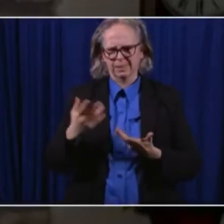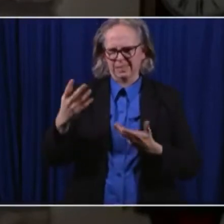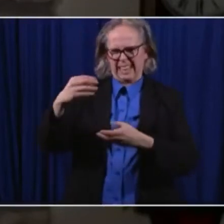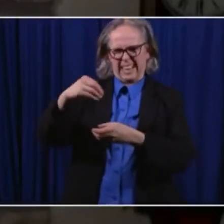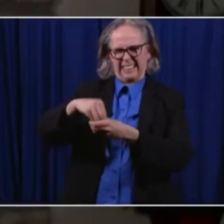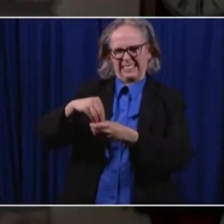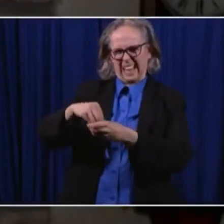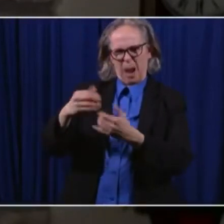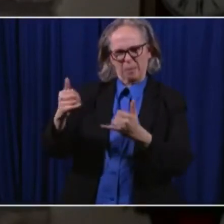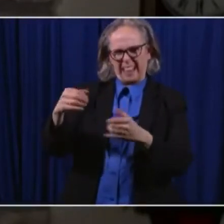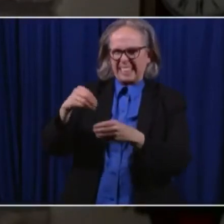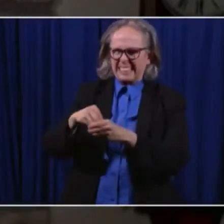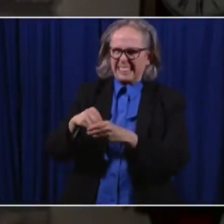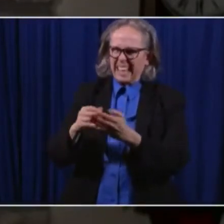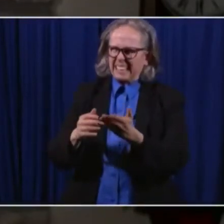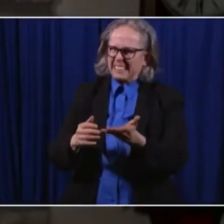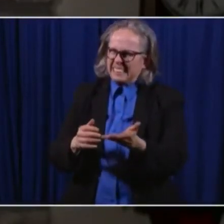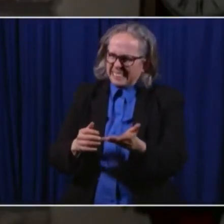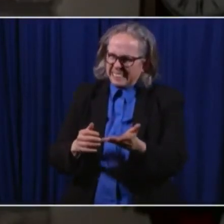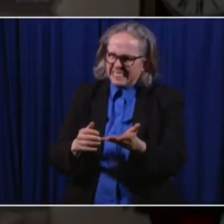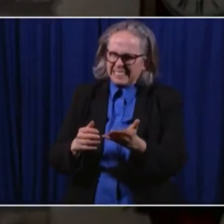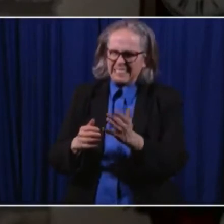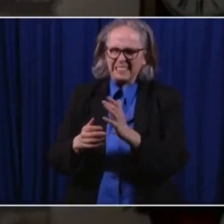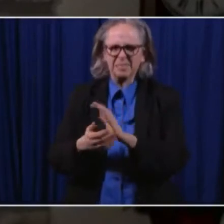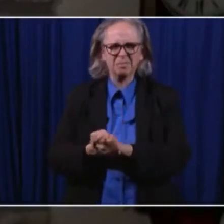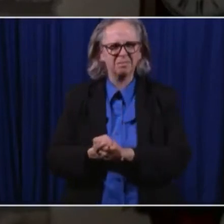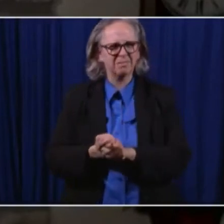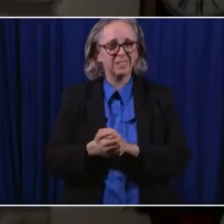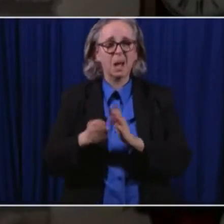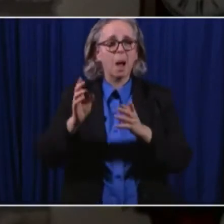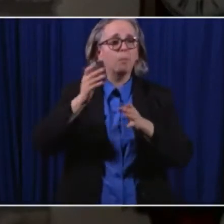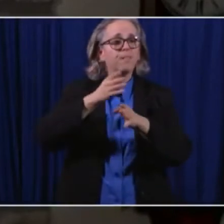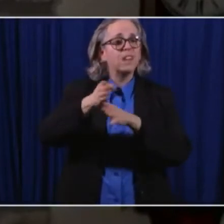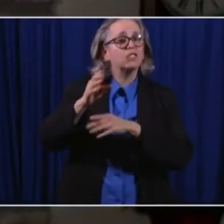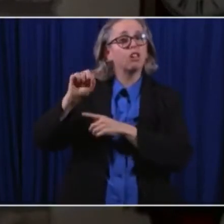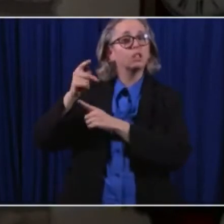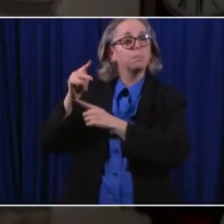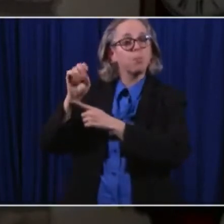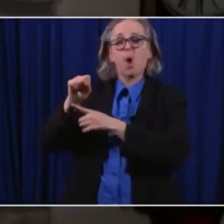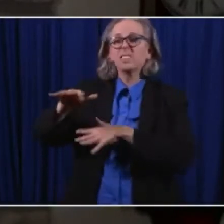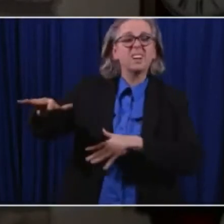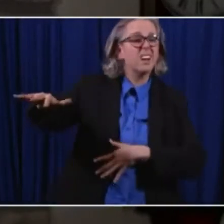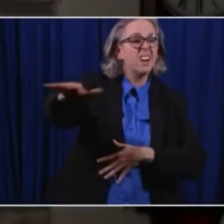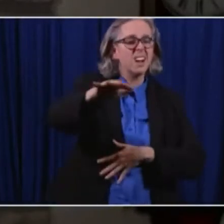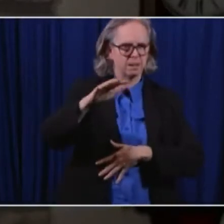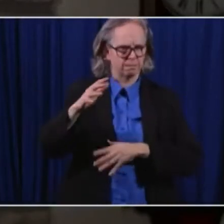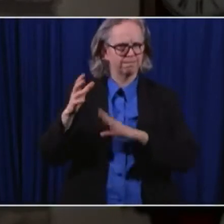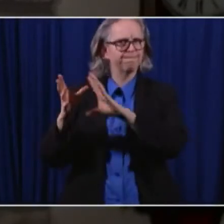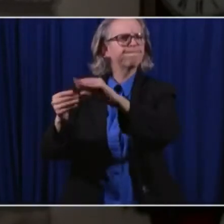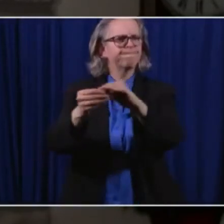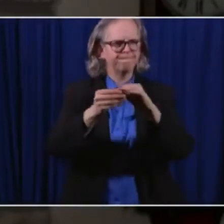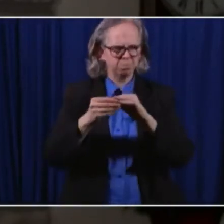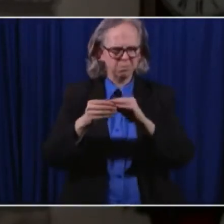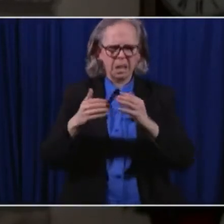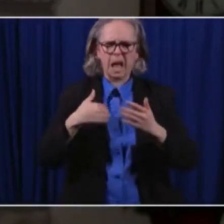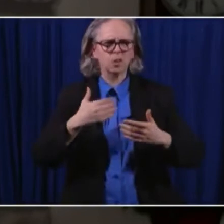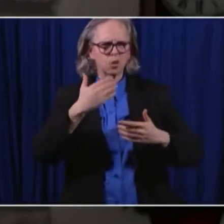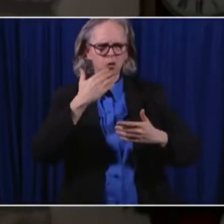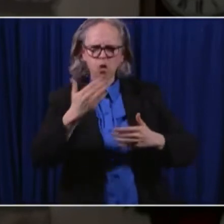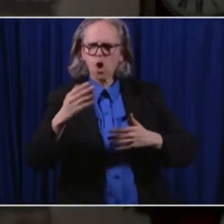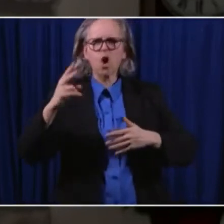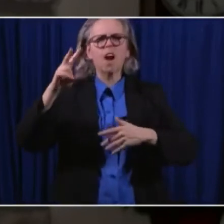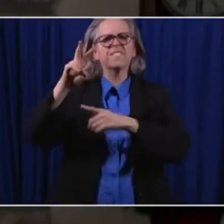many professional sports have very, very good ventilation. Which is something that many times you cannot find in